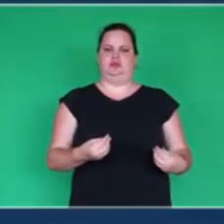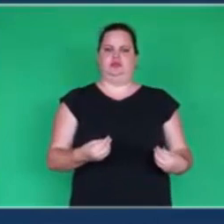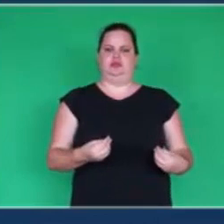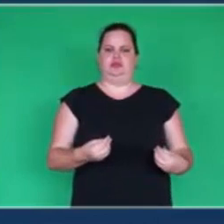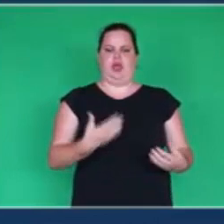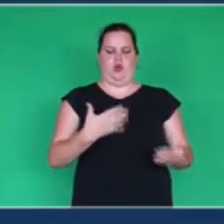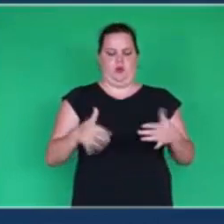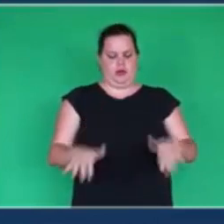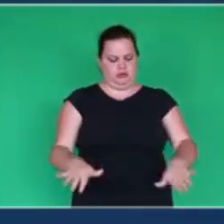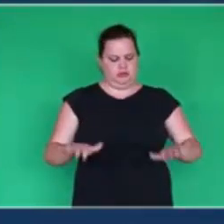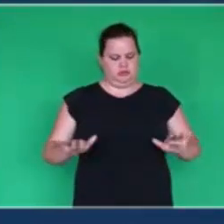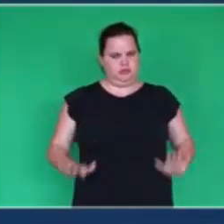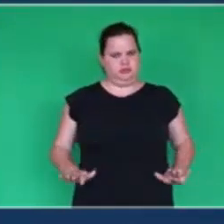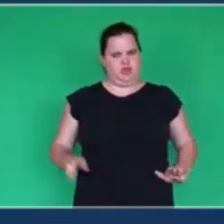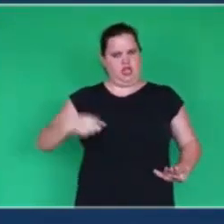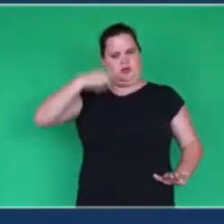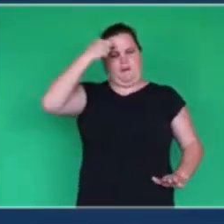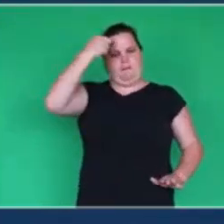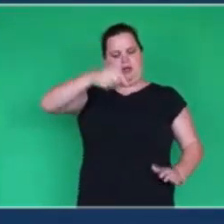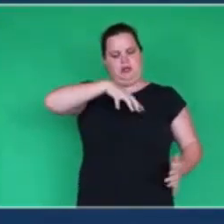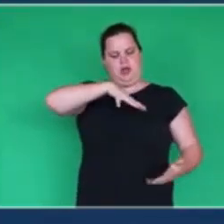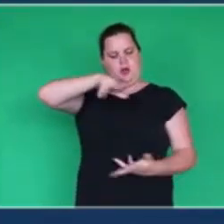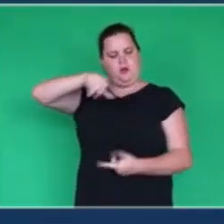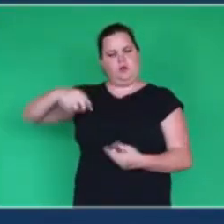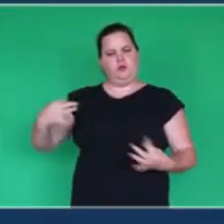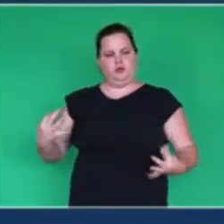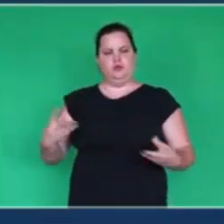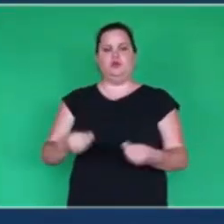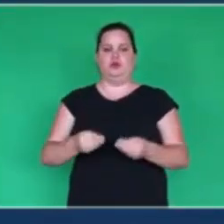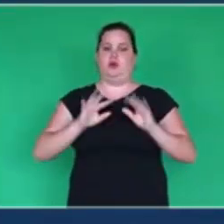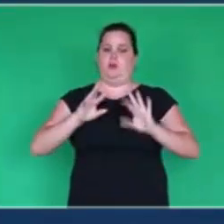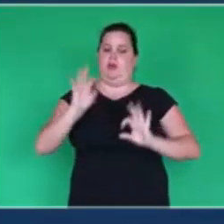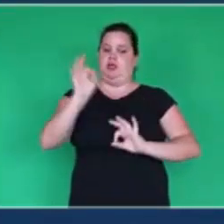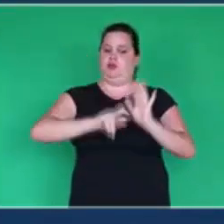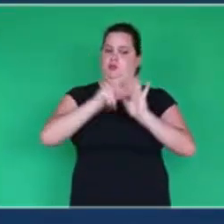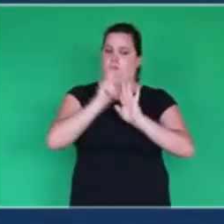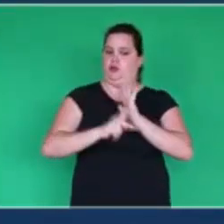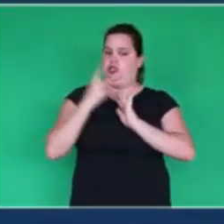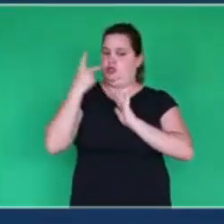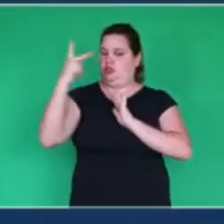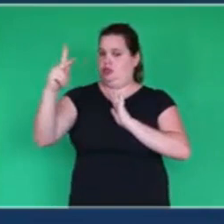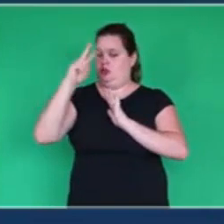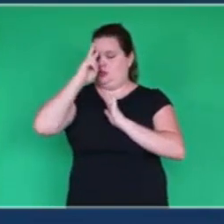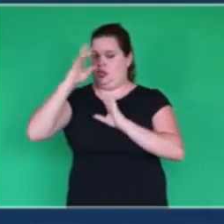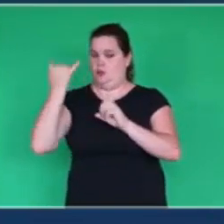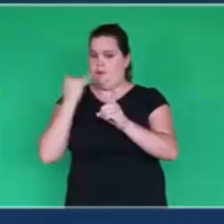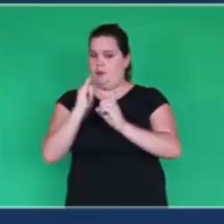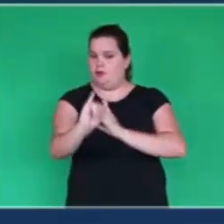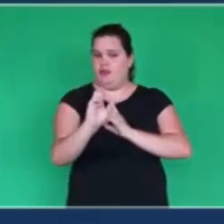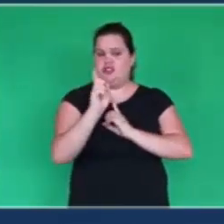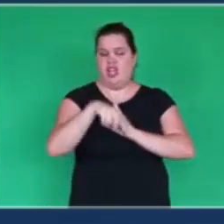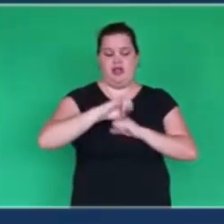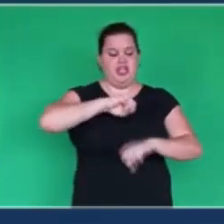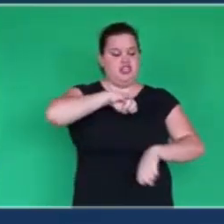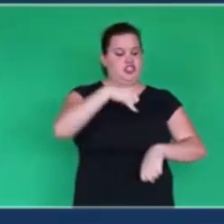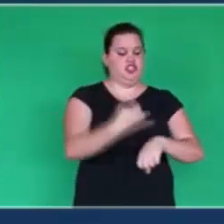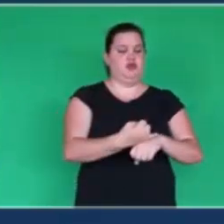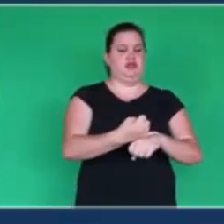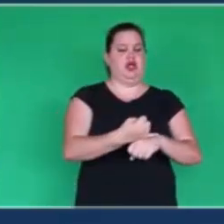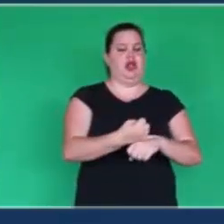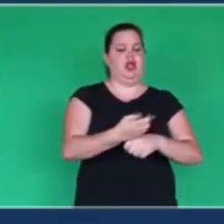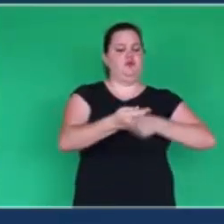that their only way, that their only salvation will be the Messiah. They will want